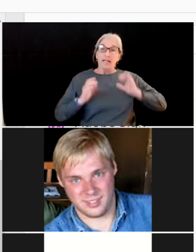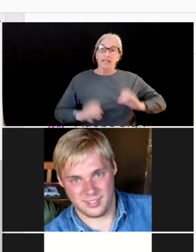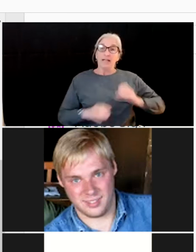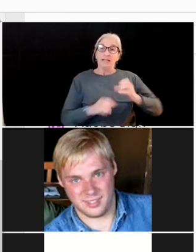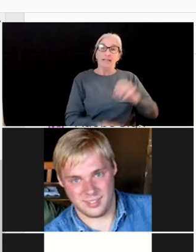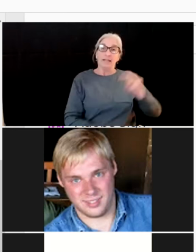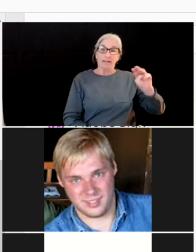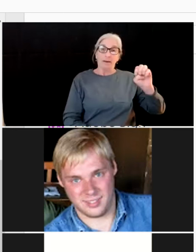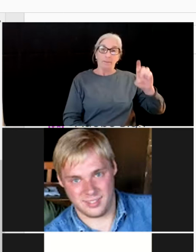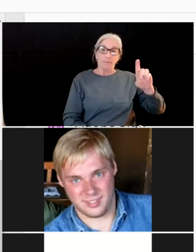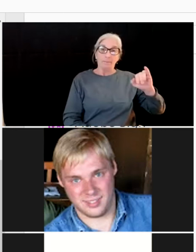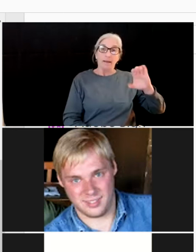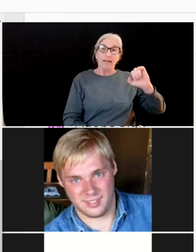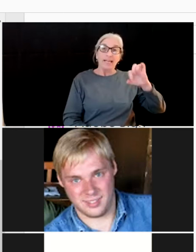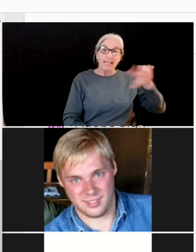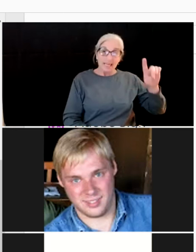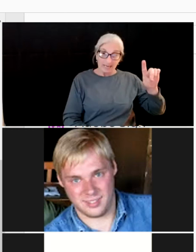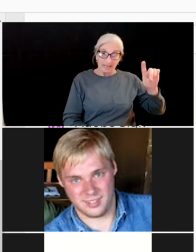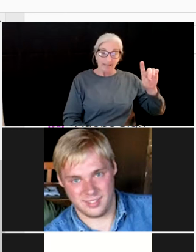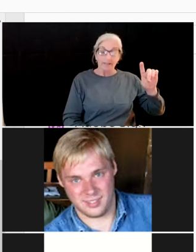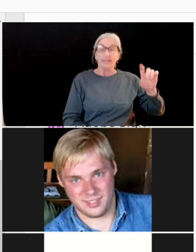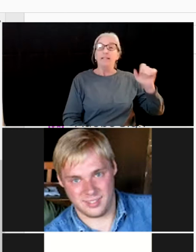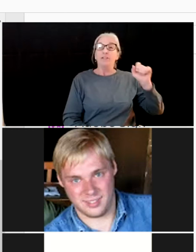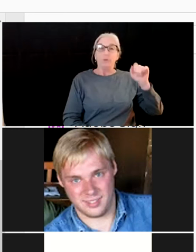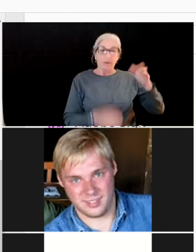eligibility criteria for SSI,